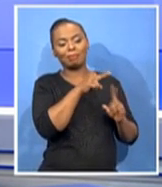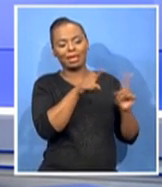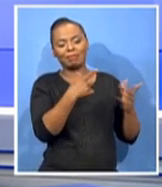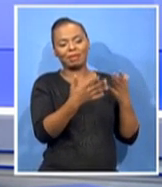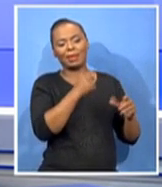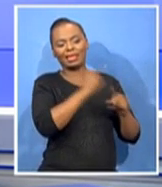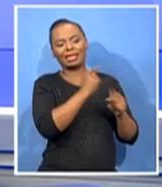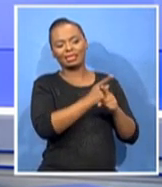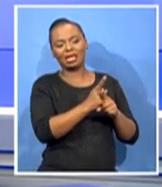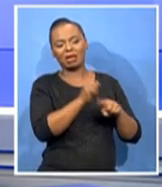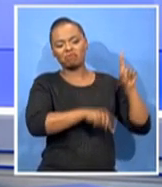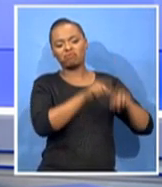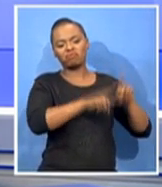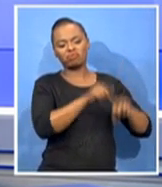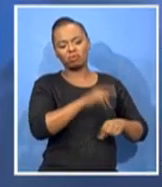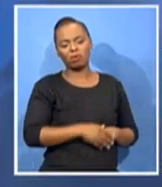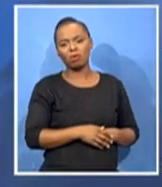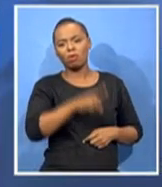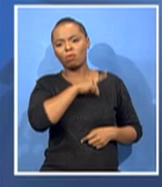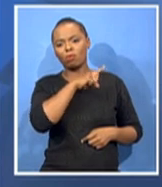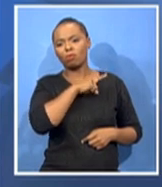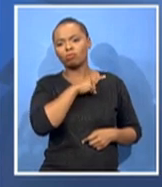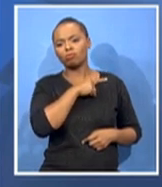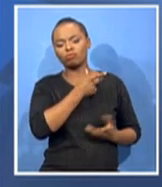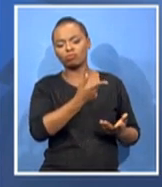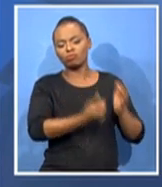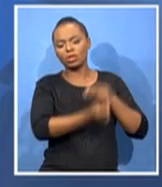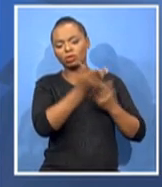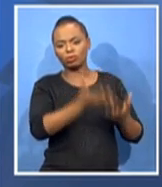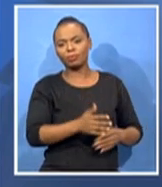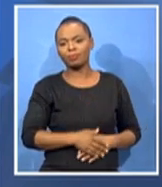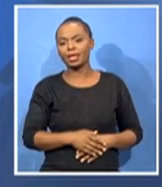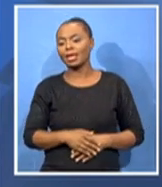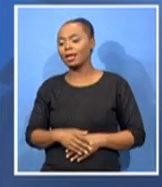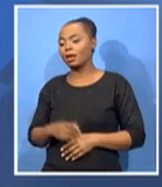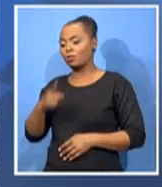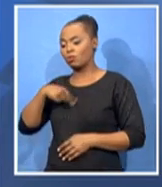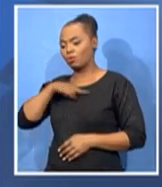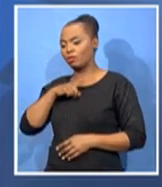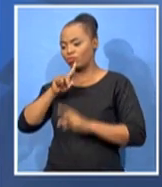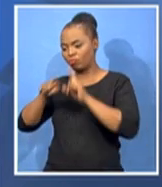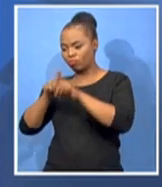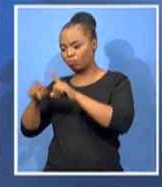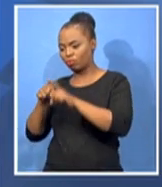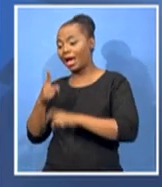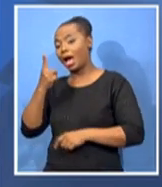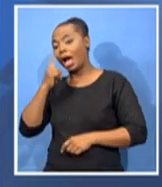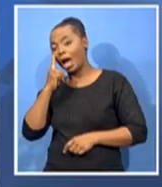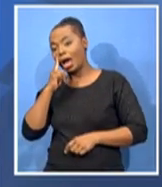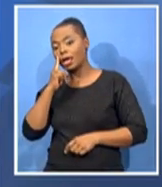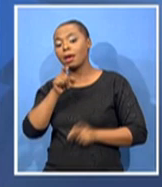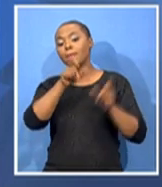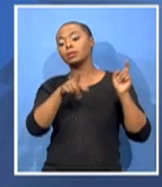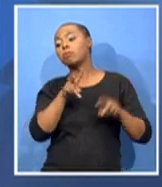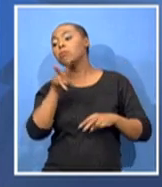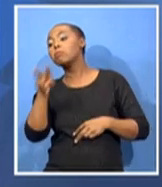indication? From the interviews that we've conducted from eyewitnesses, but that is not all that we can go by. Yep. It has to be supported